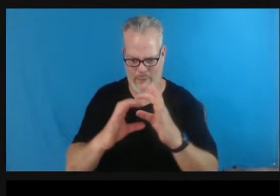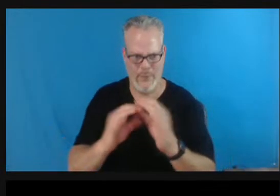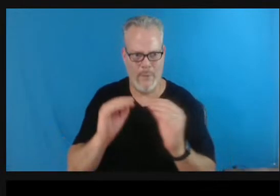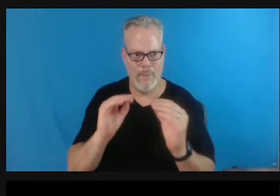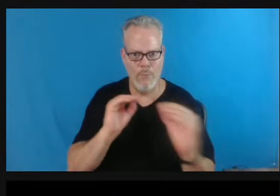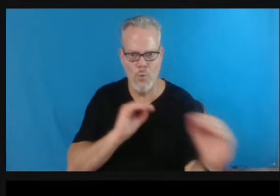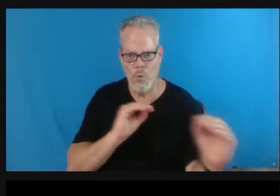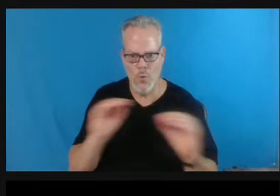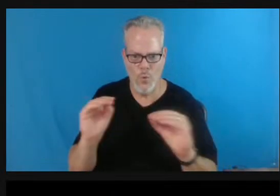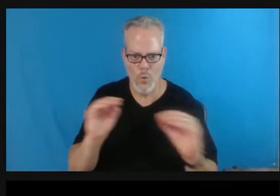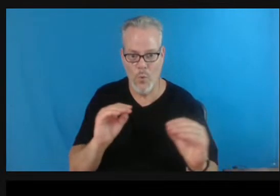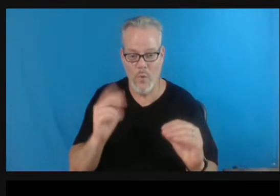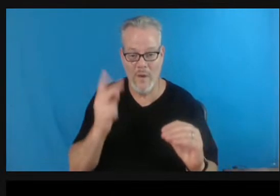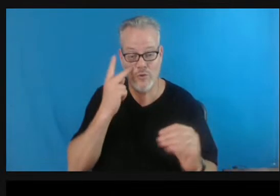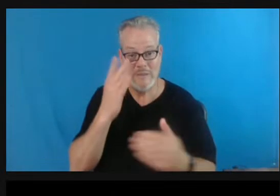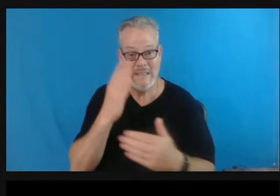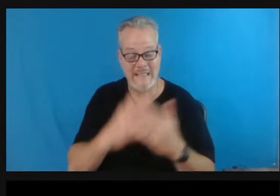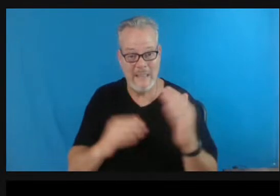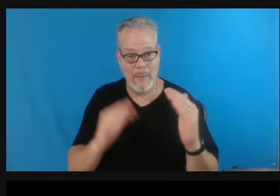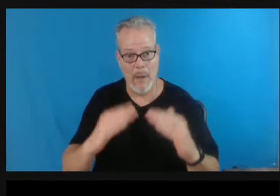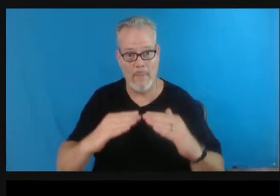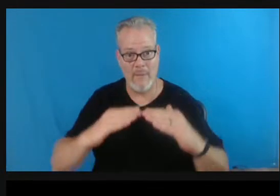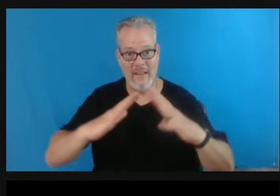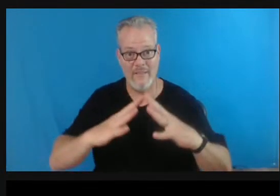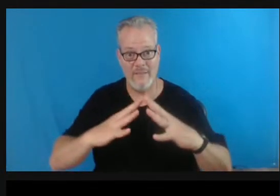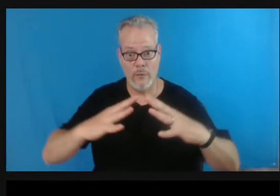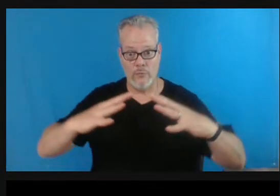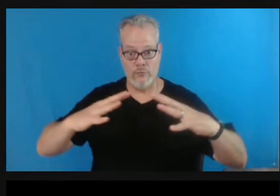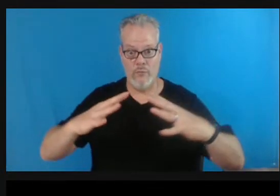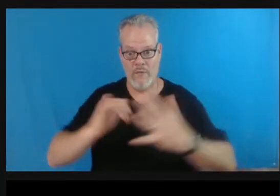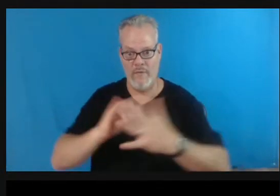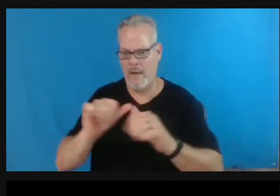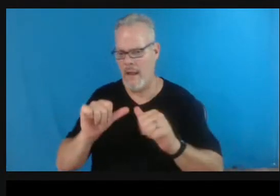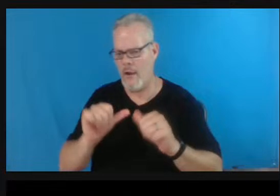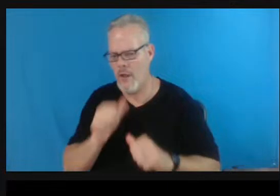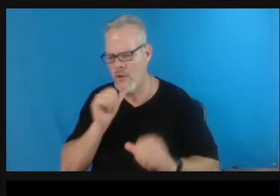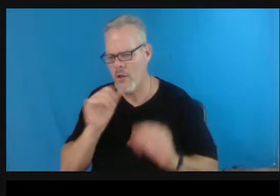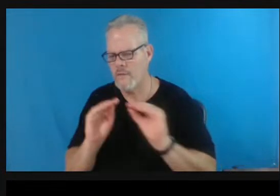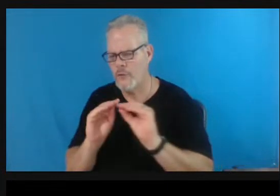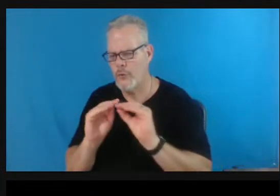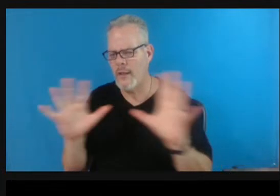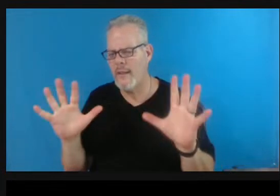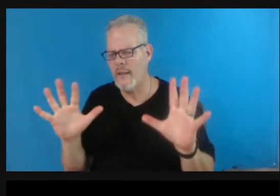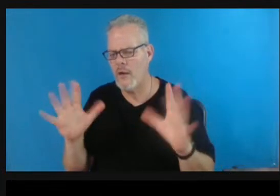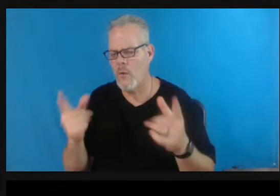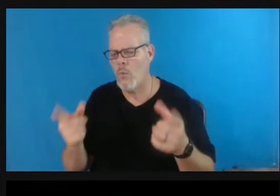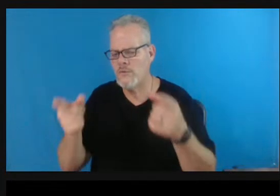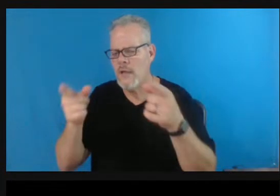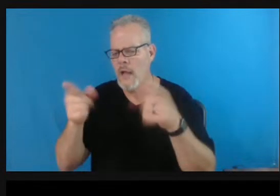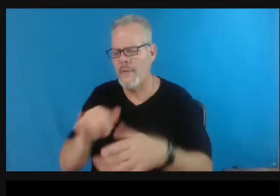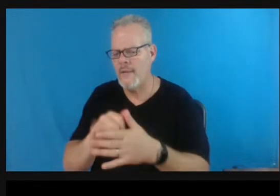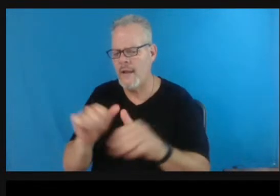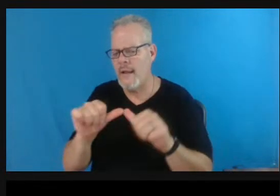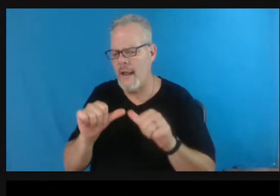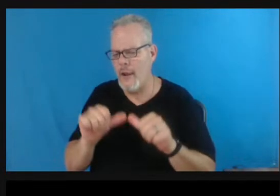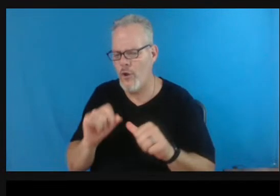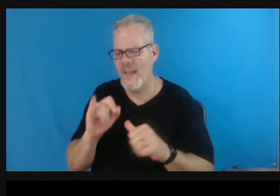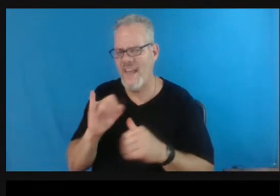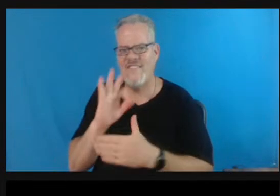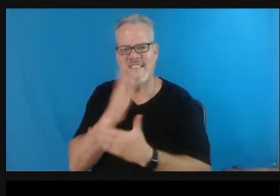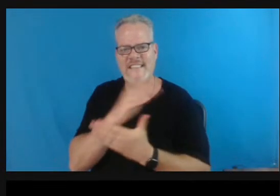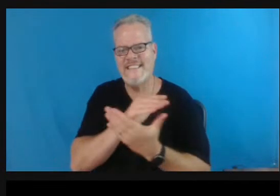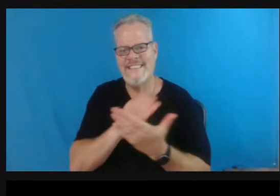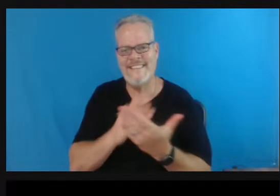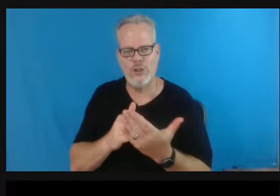more uplift, maybe right in there, a little bit of this section. So not quite clear if this is something feeding the lake or some section of the